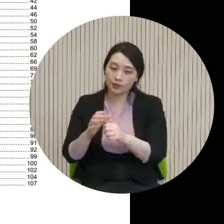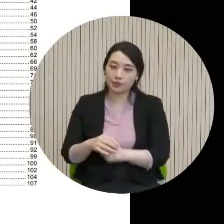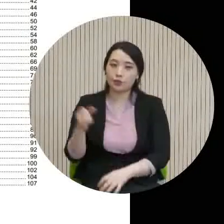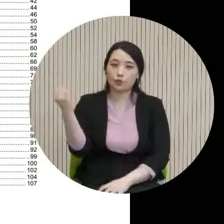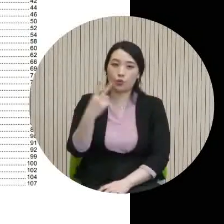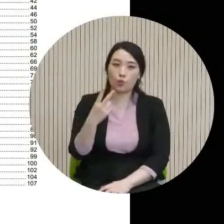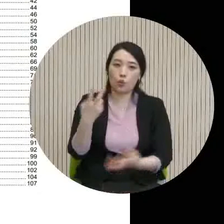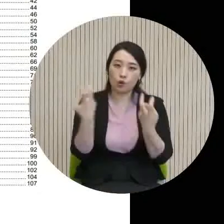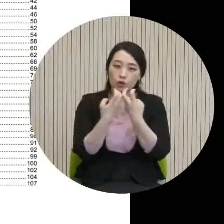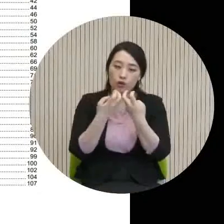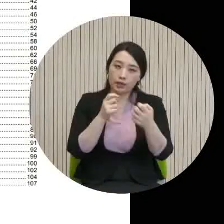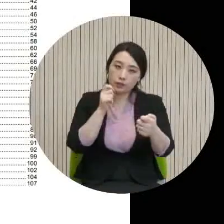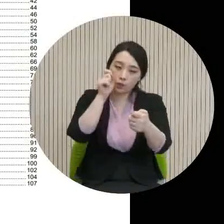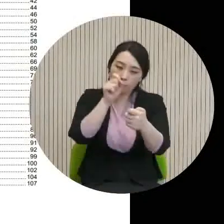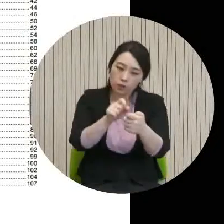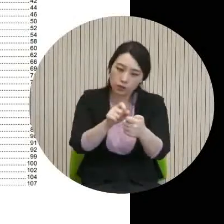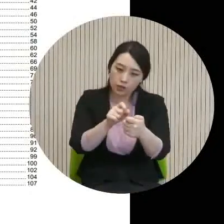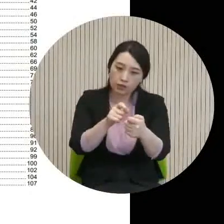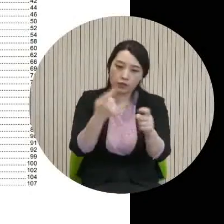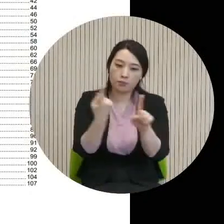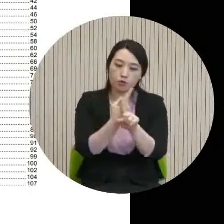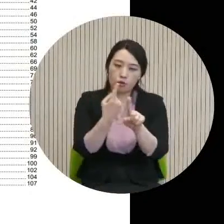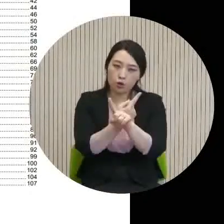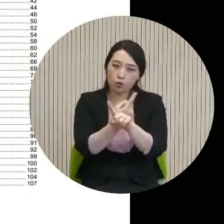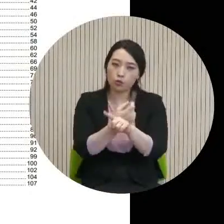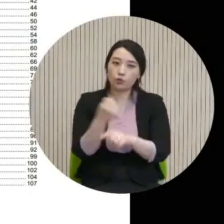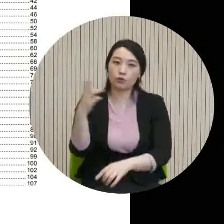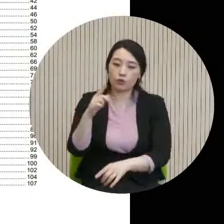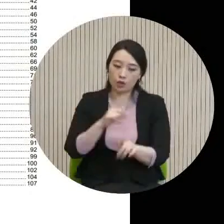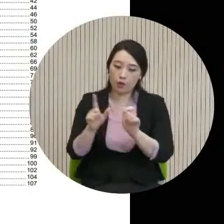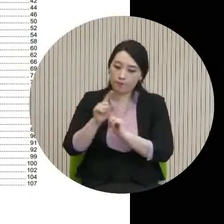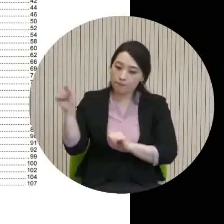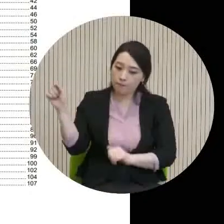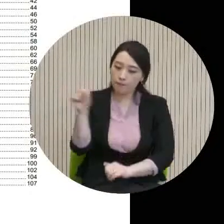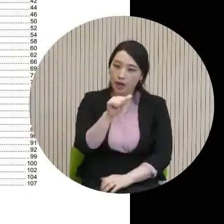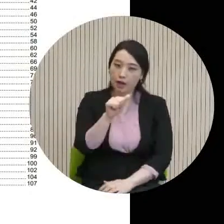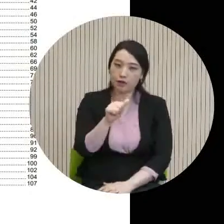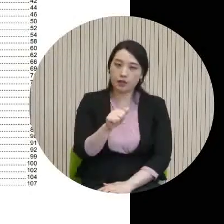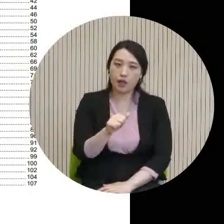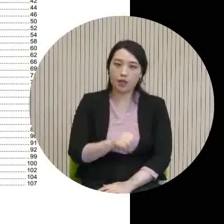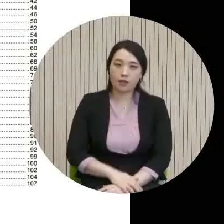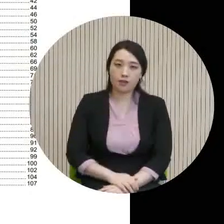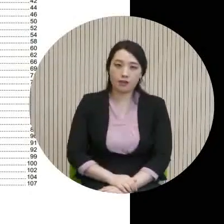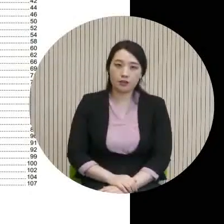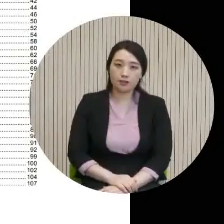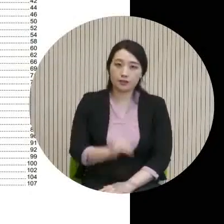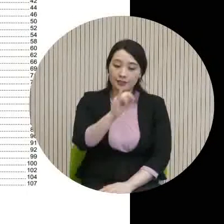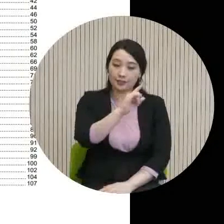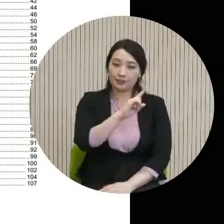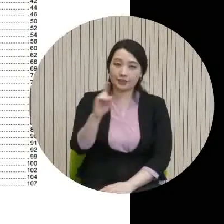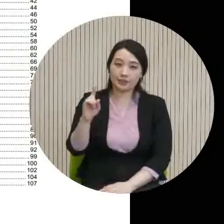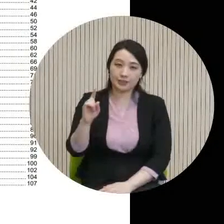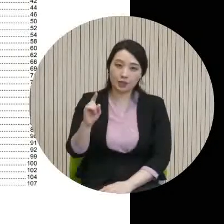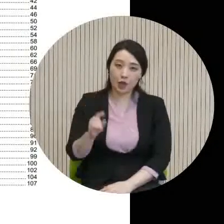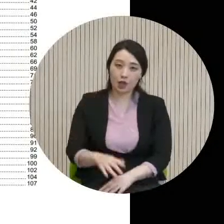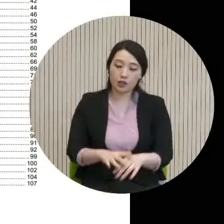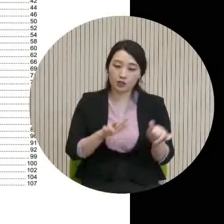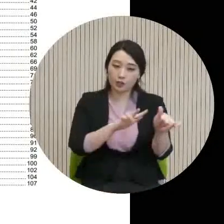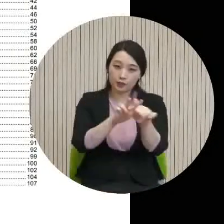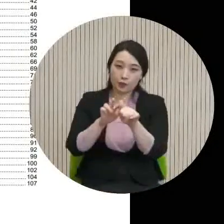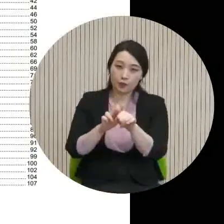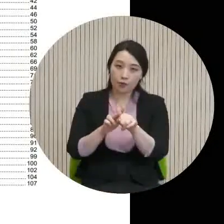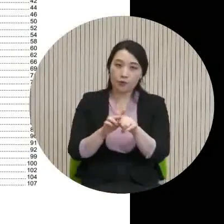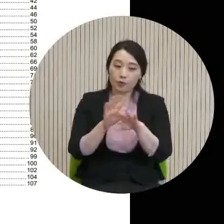squeeze out more rich data from the digital content that they have. There is no need